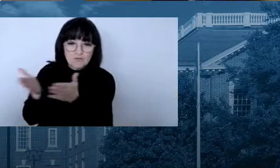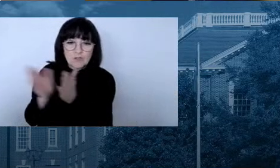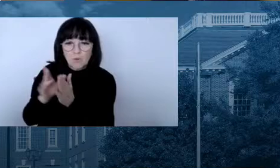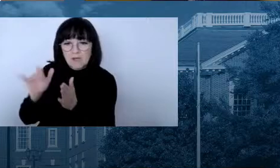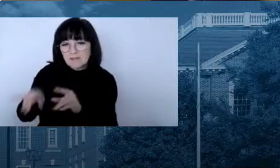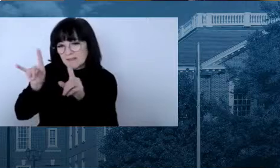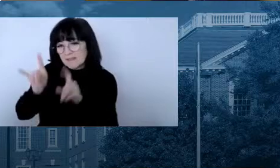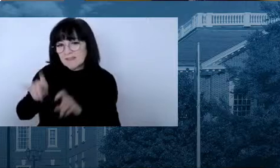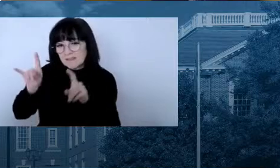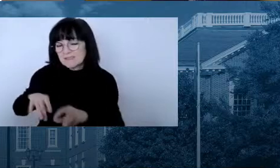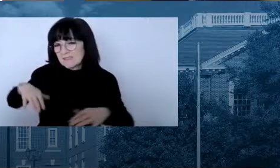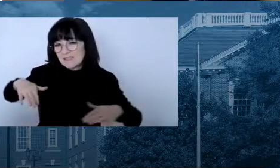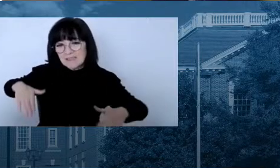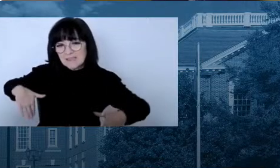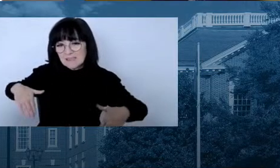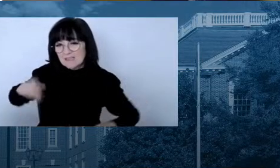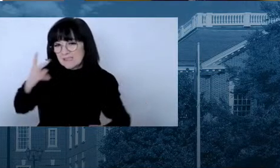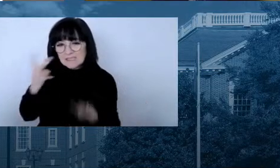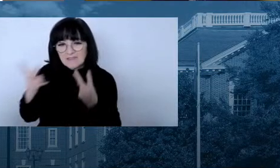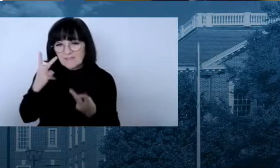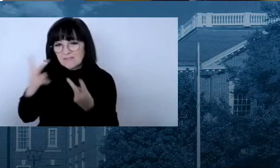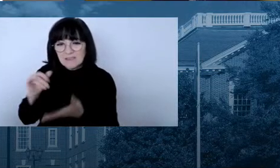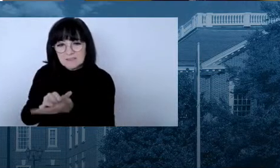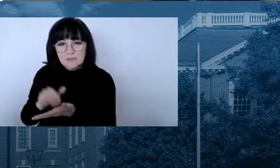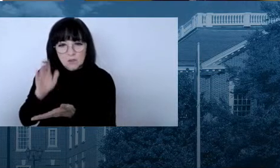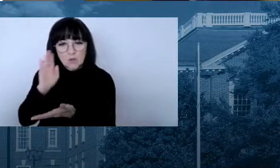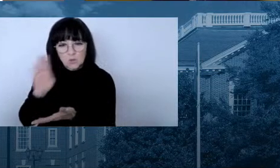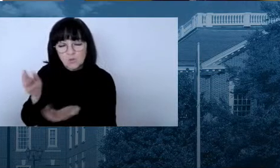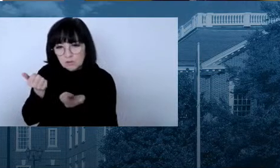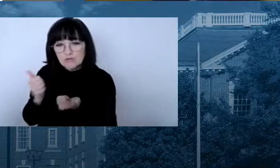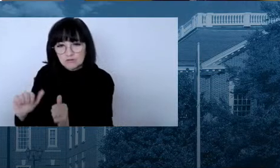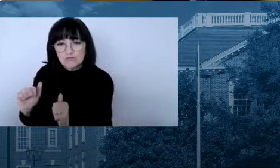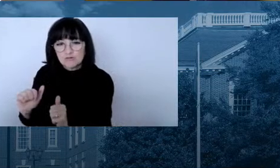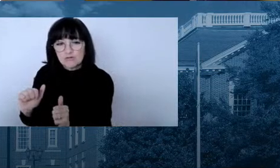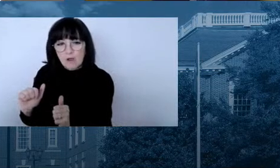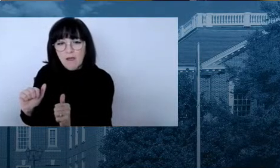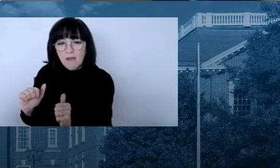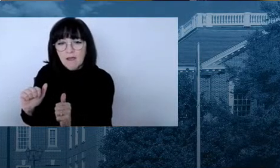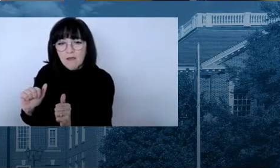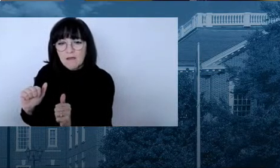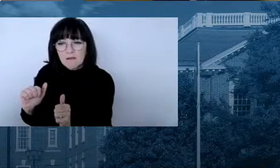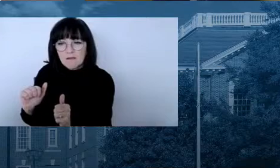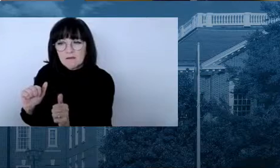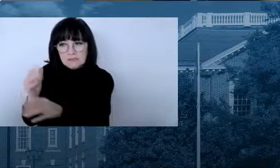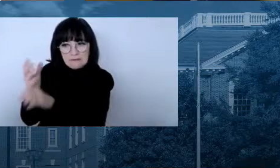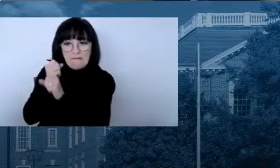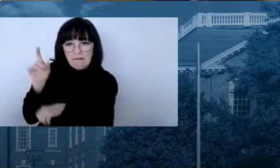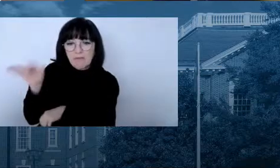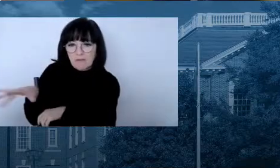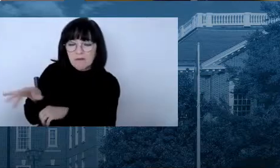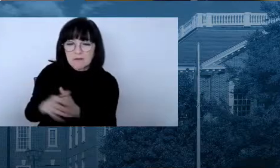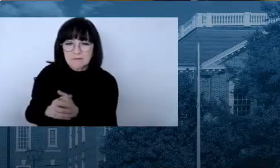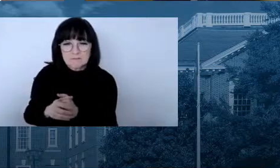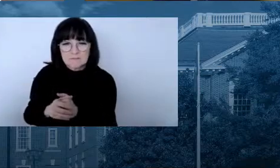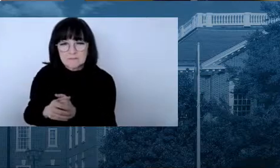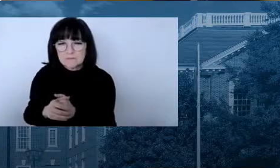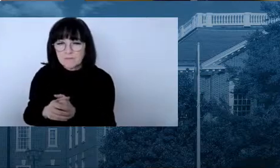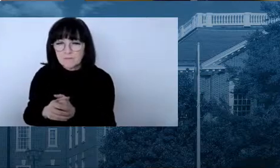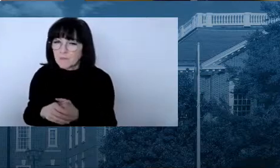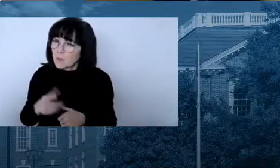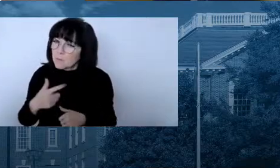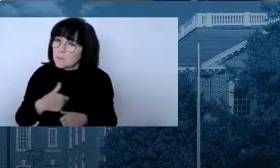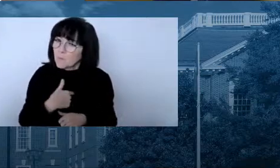any yet, but we'll continue to try to pursue that. But we have, I think it's fair to say, we have